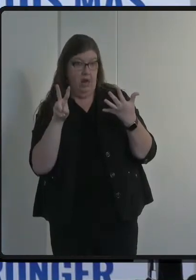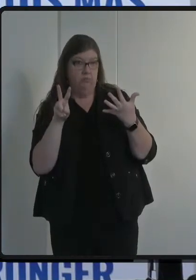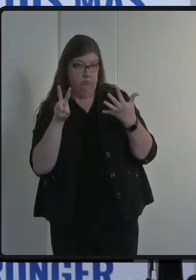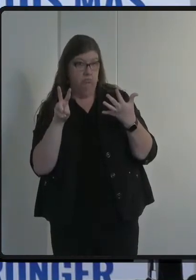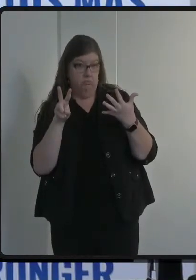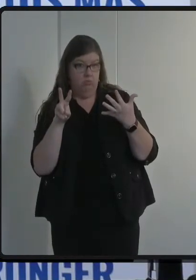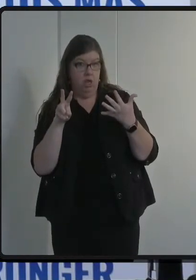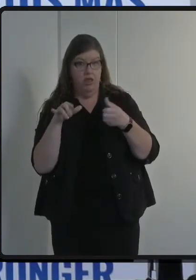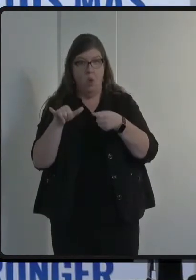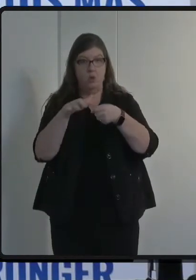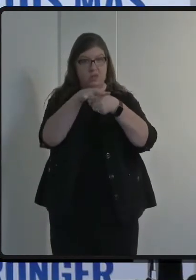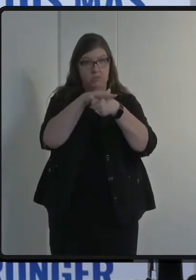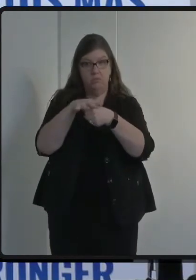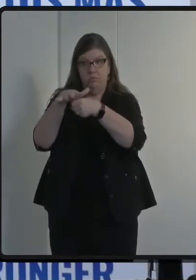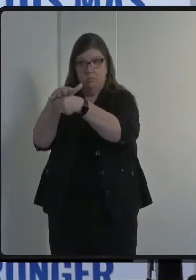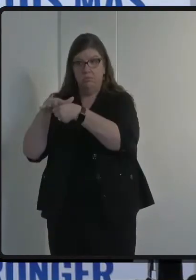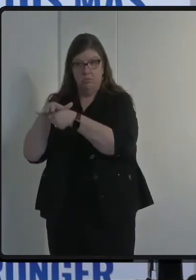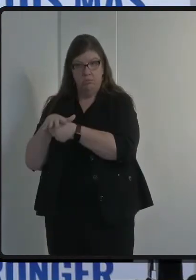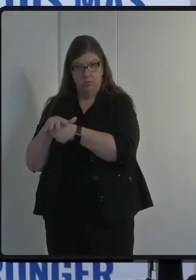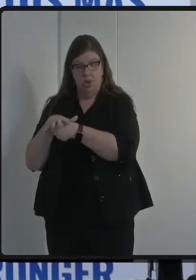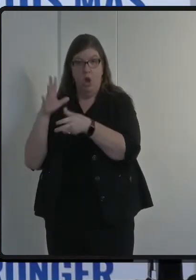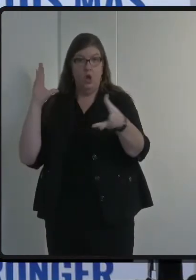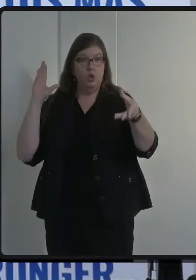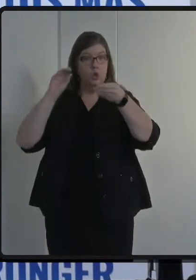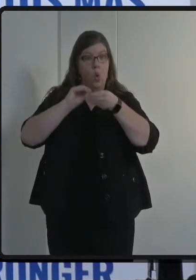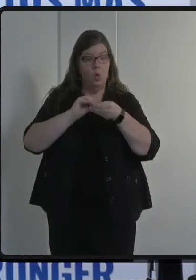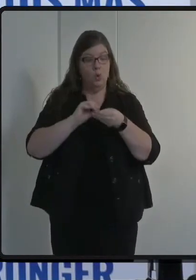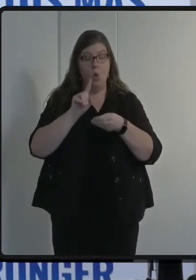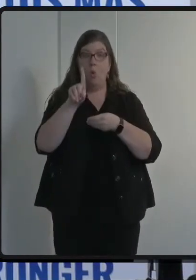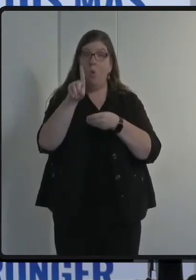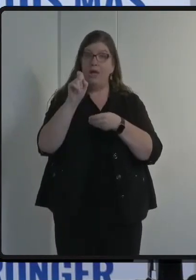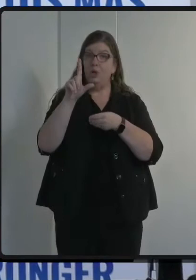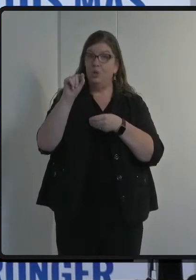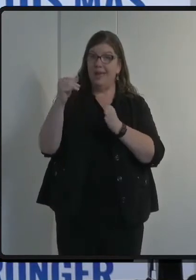So these neighborhoods total